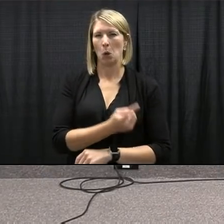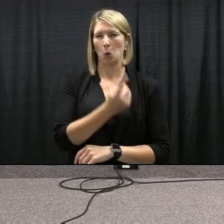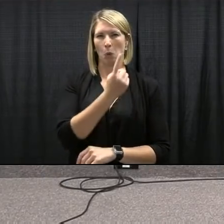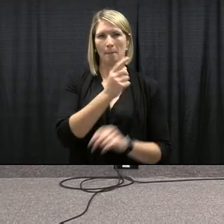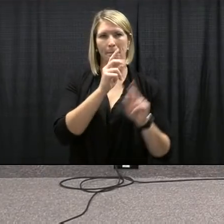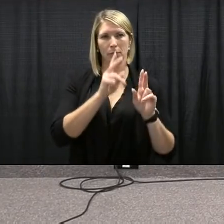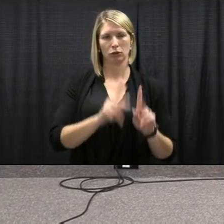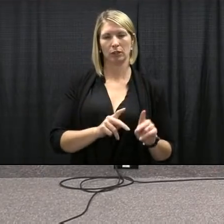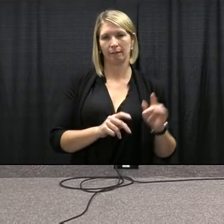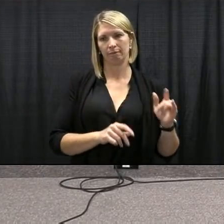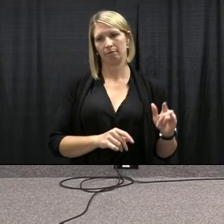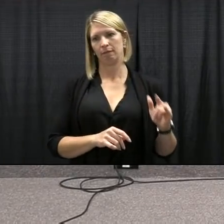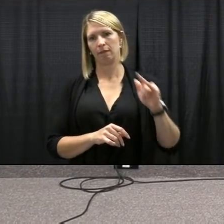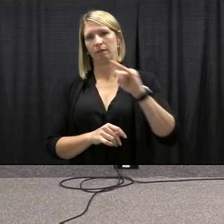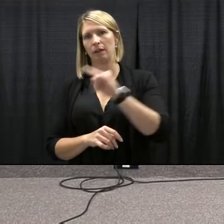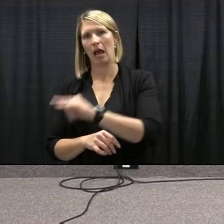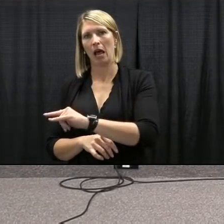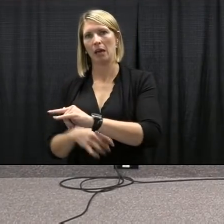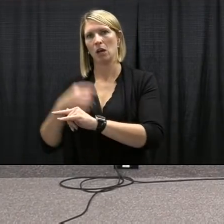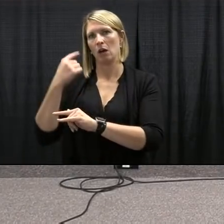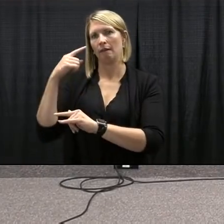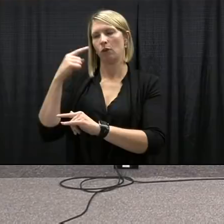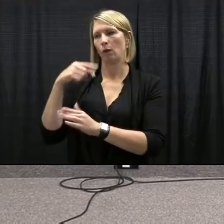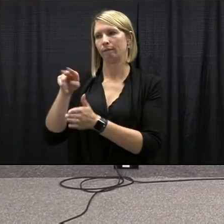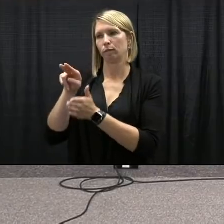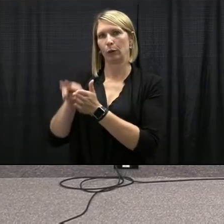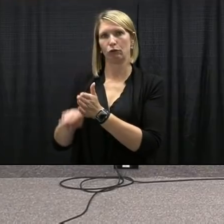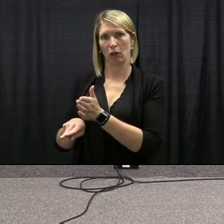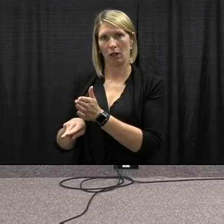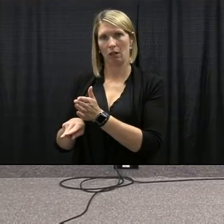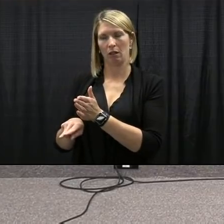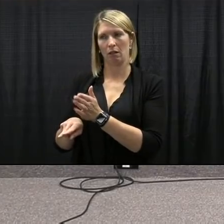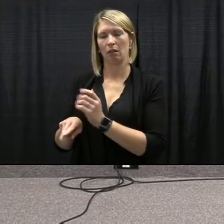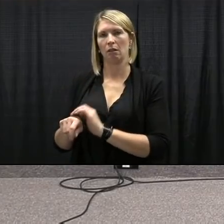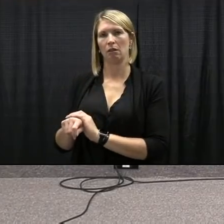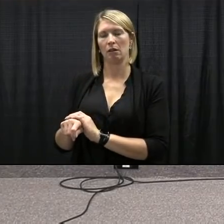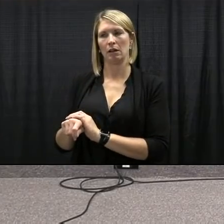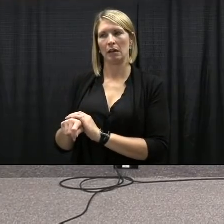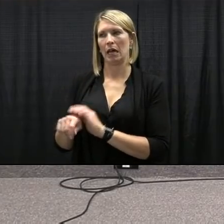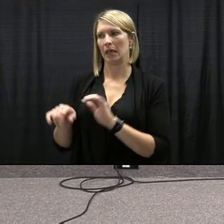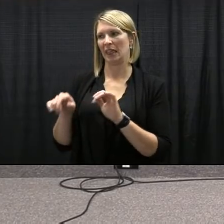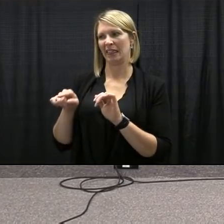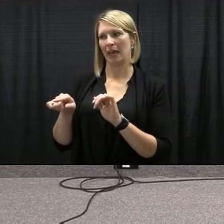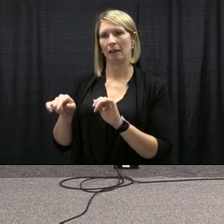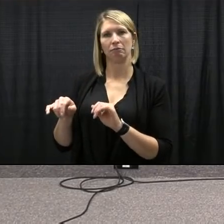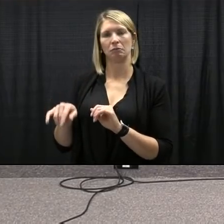partially vaccinated. They only intended to be here for a certain length of time. Are they now going to have to isolate?